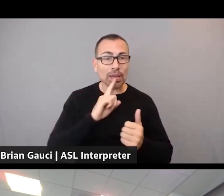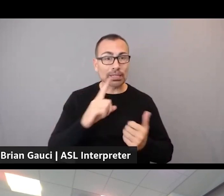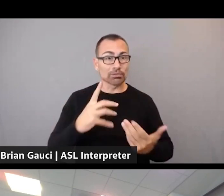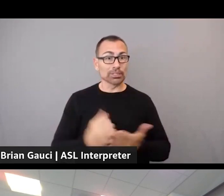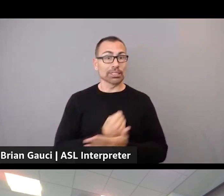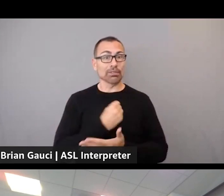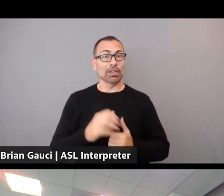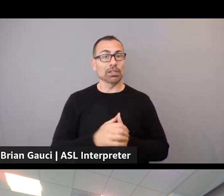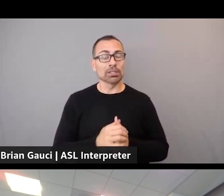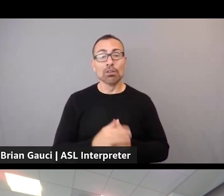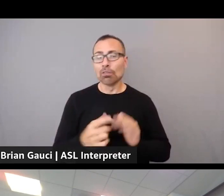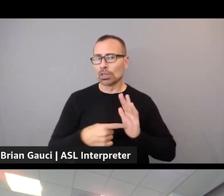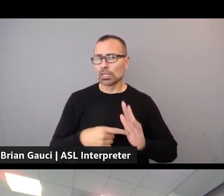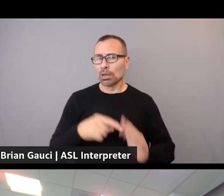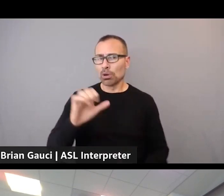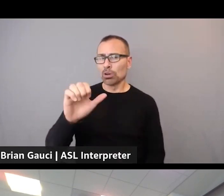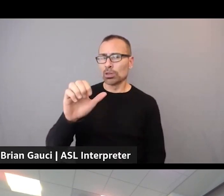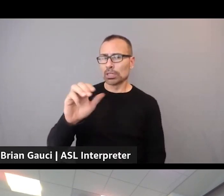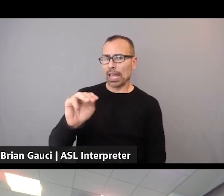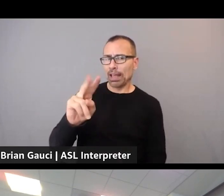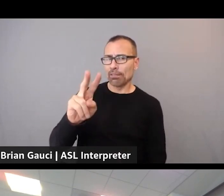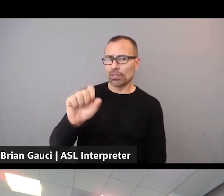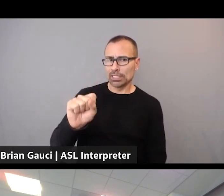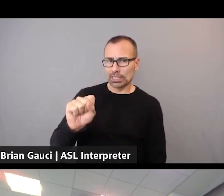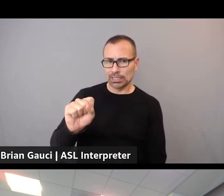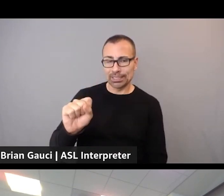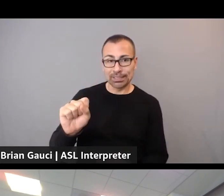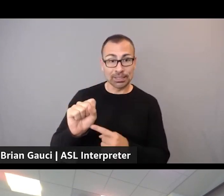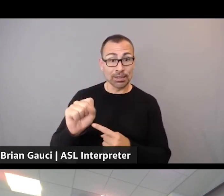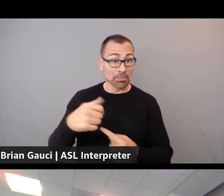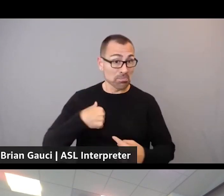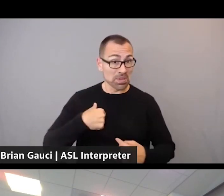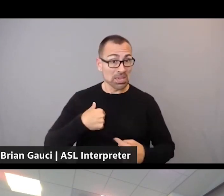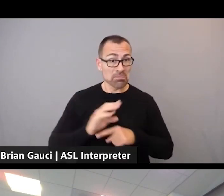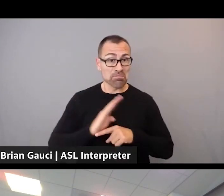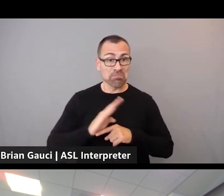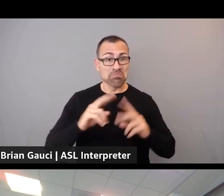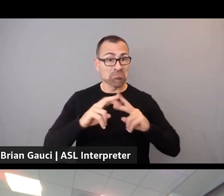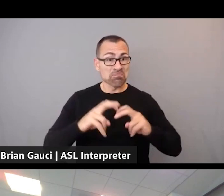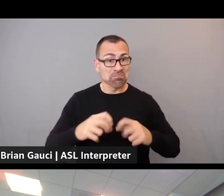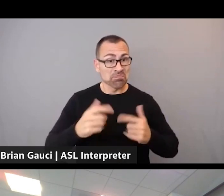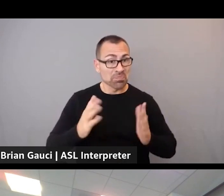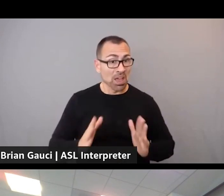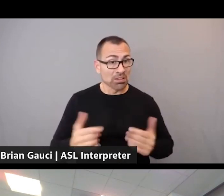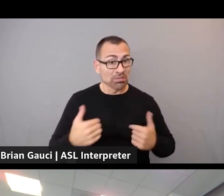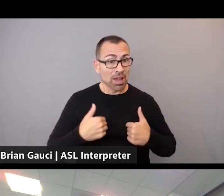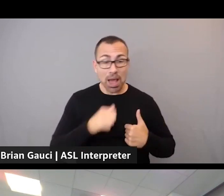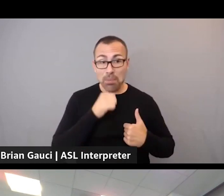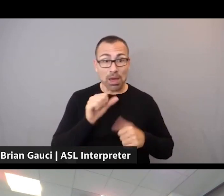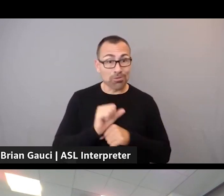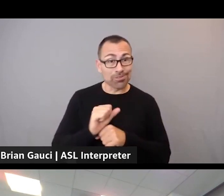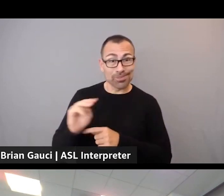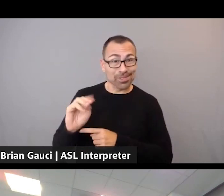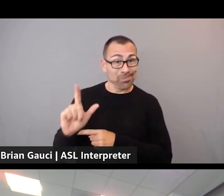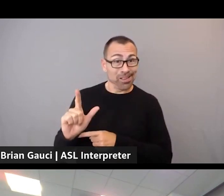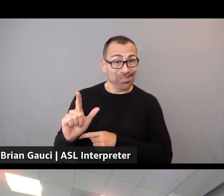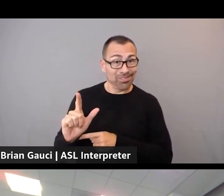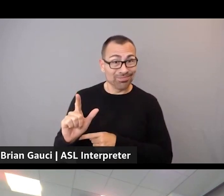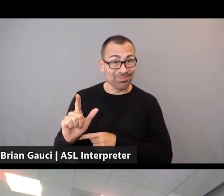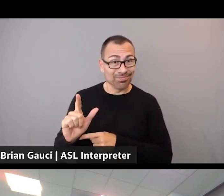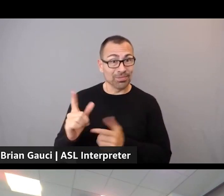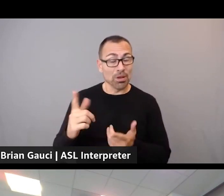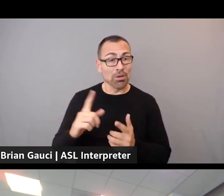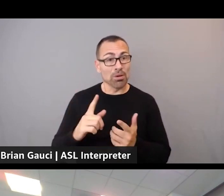something like Canvas is just, you know, I'm a business analyst. I'm not necessarily working with ML. Like, I need to